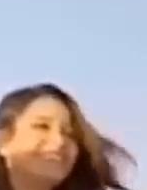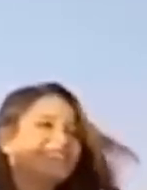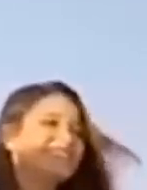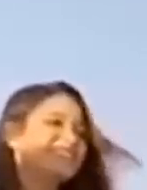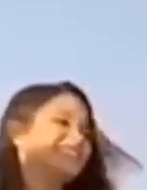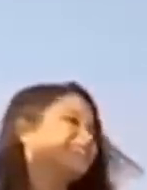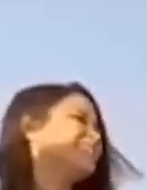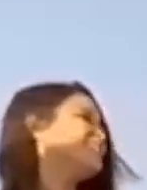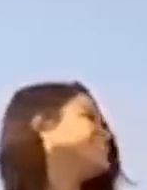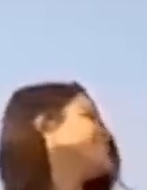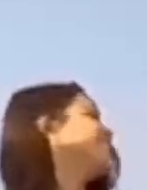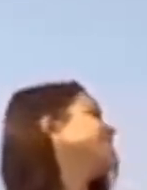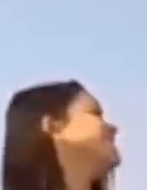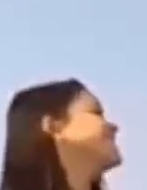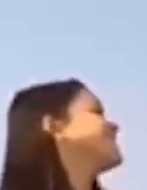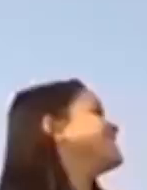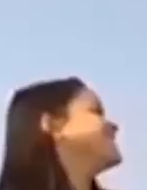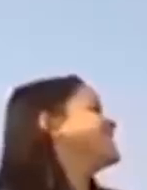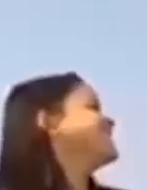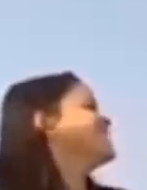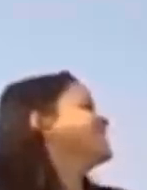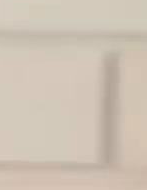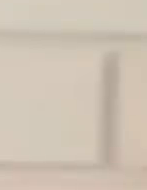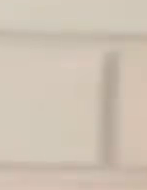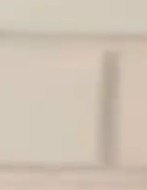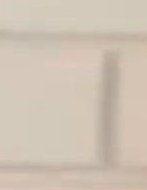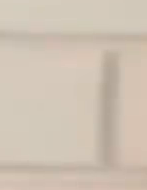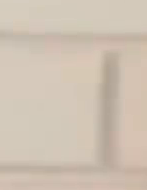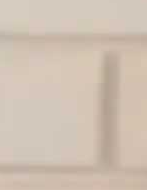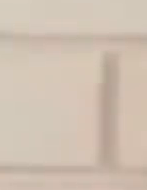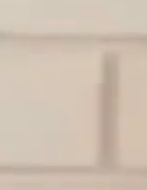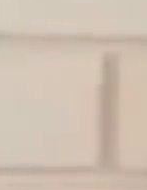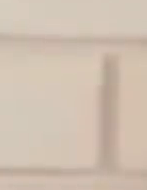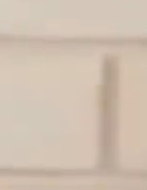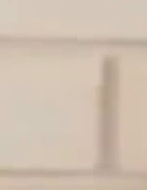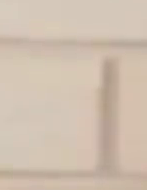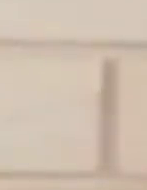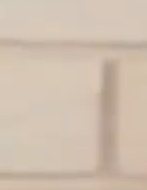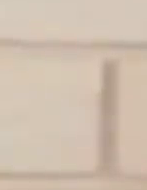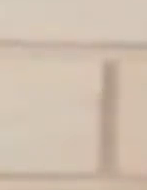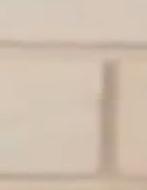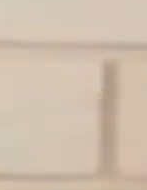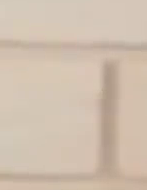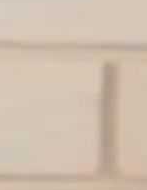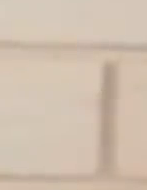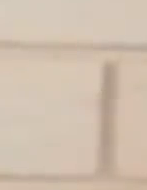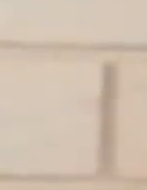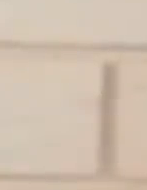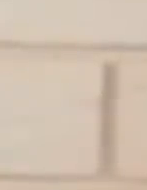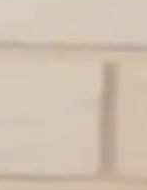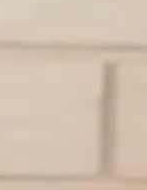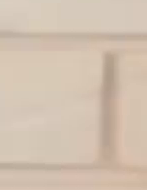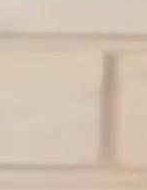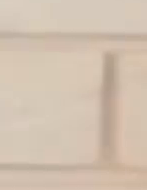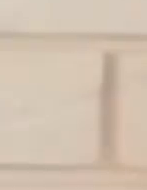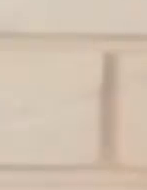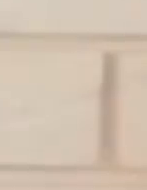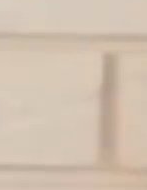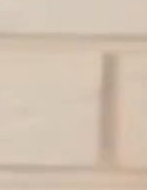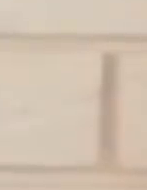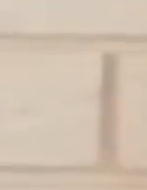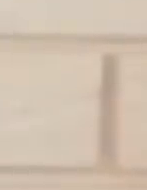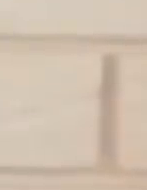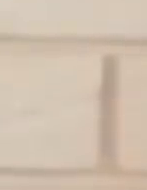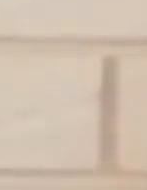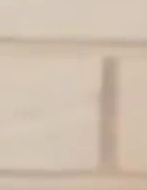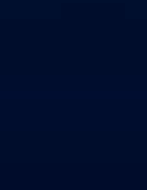Imagine your friend had it and wasn't aware. What if they infected your brother or sister who has an underlying health condition?